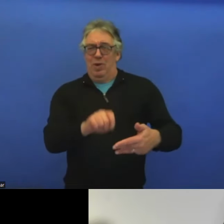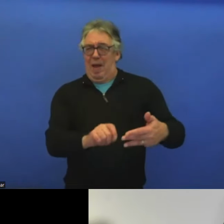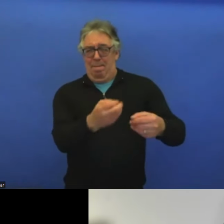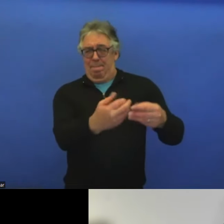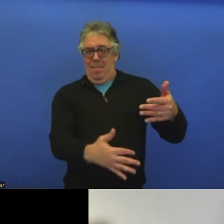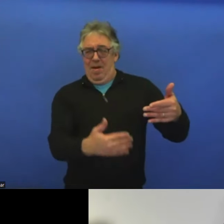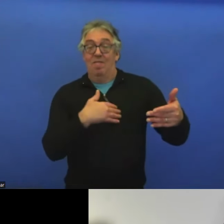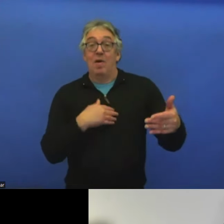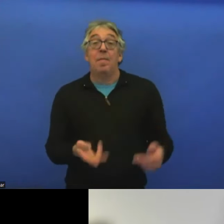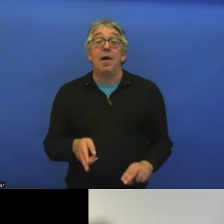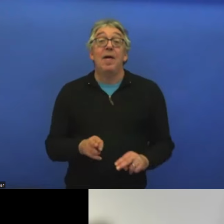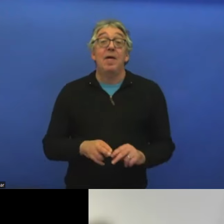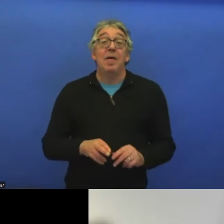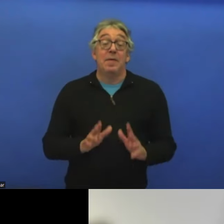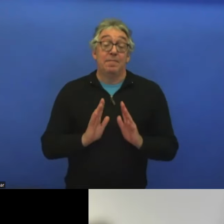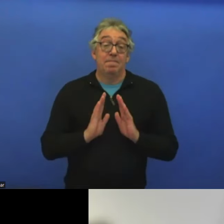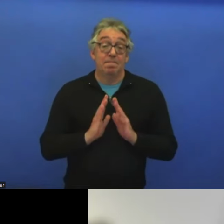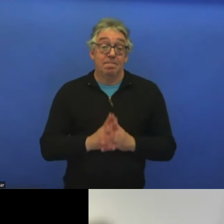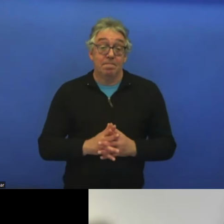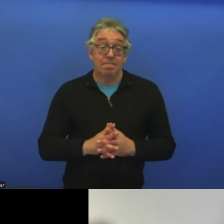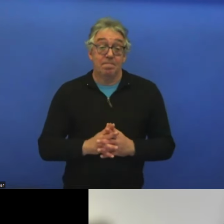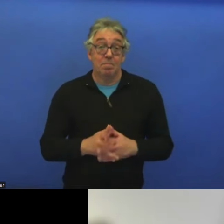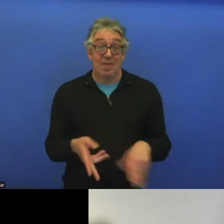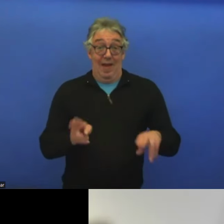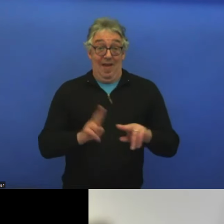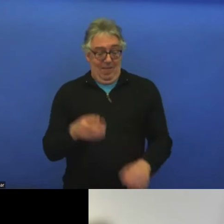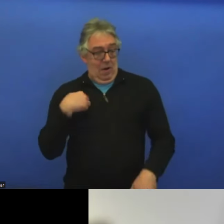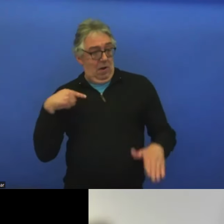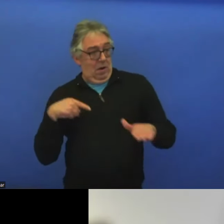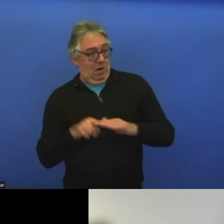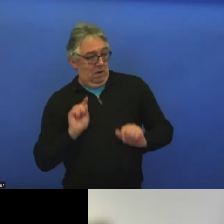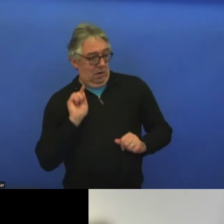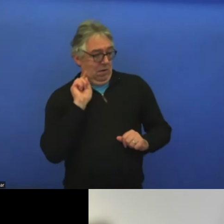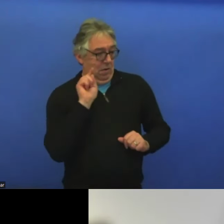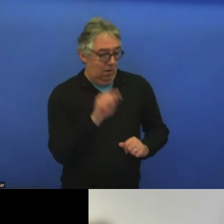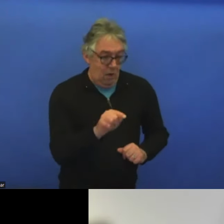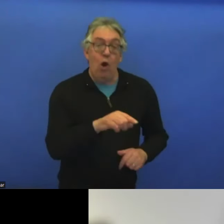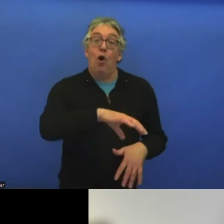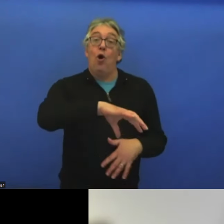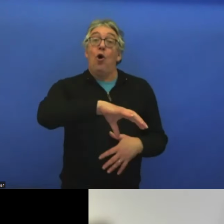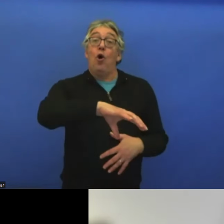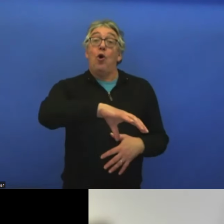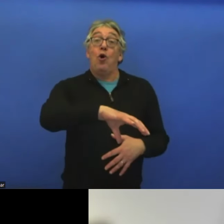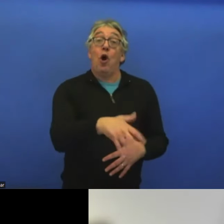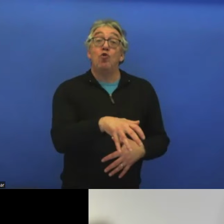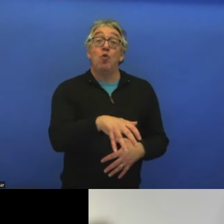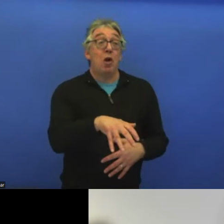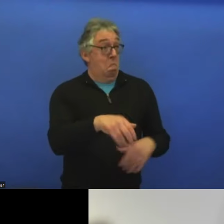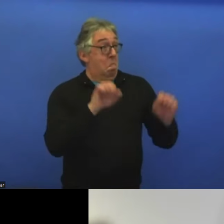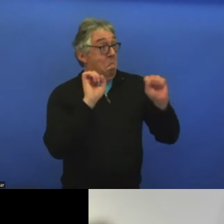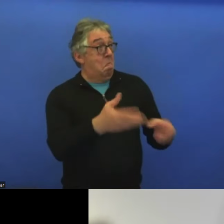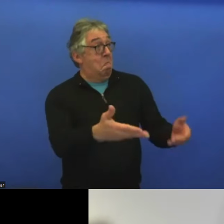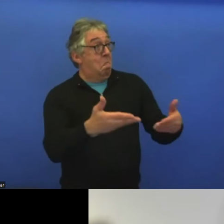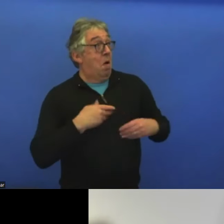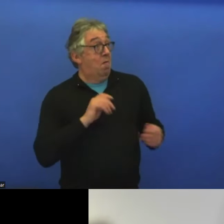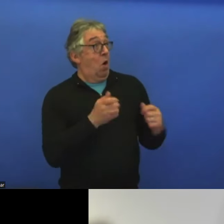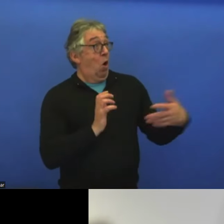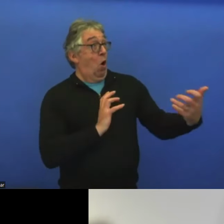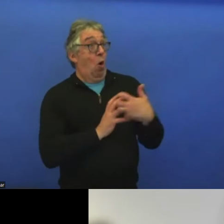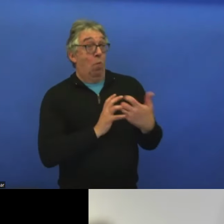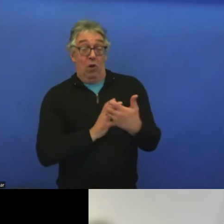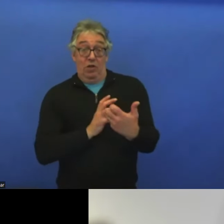If disability, if you're in a country where there is sufficient accommodation, it could be in the country for persons